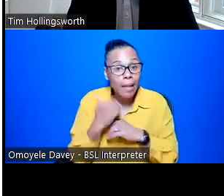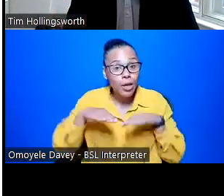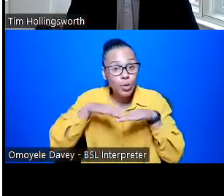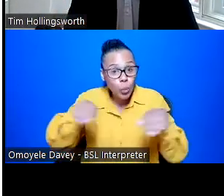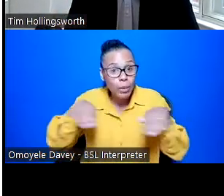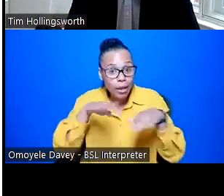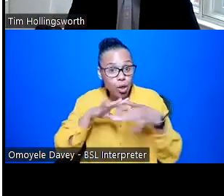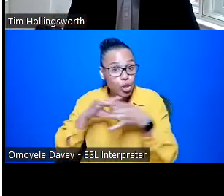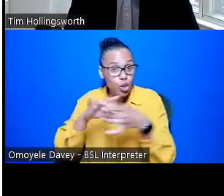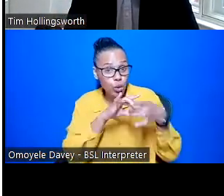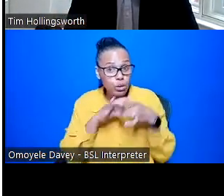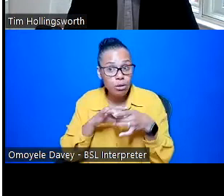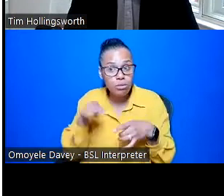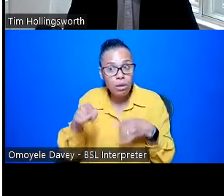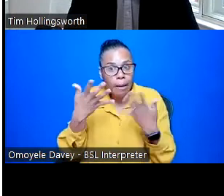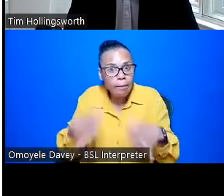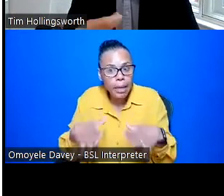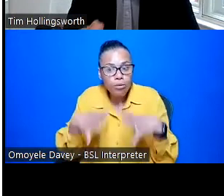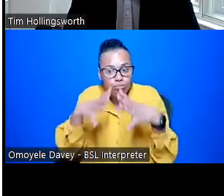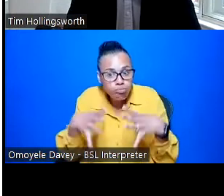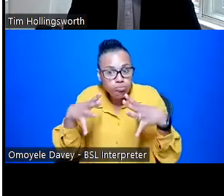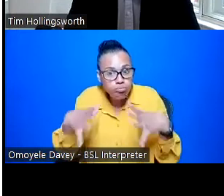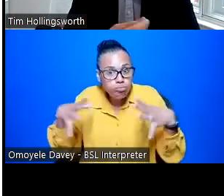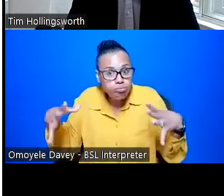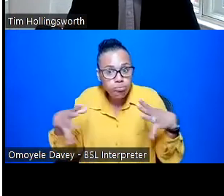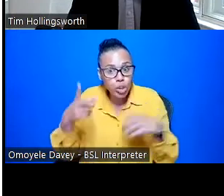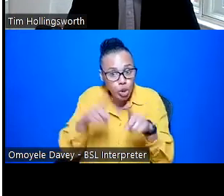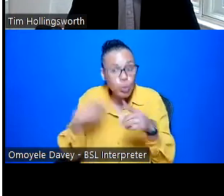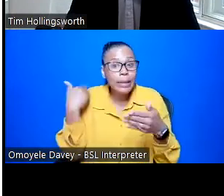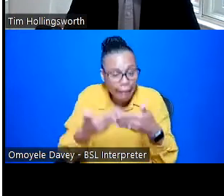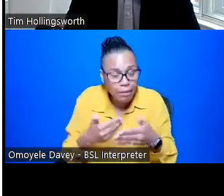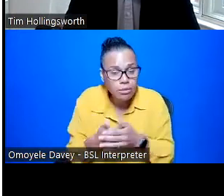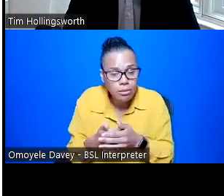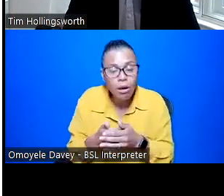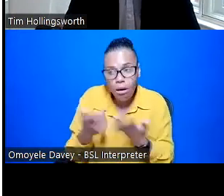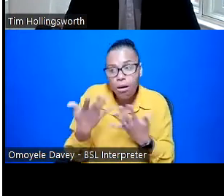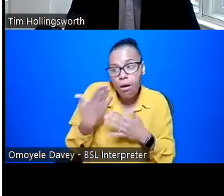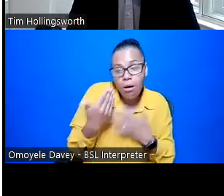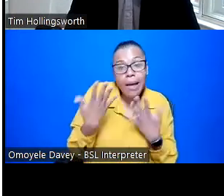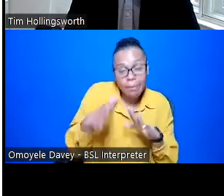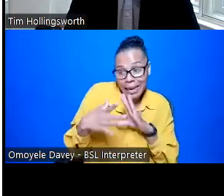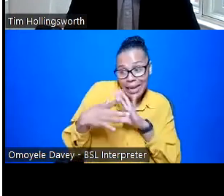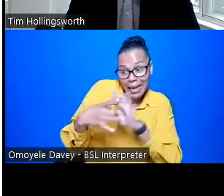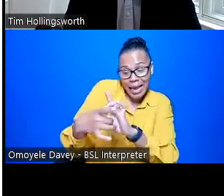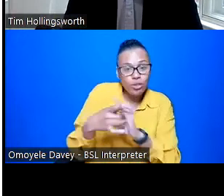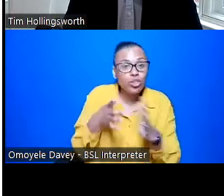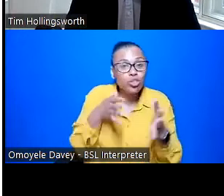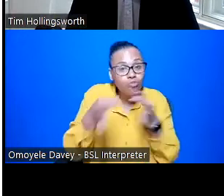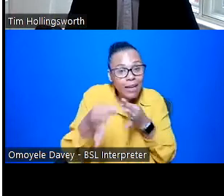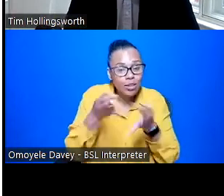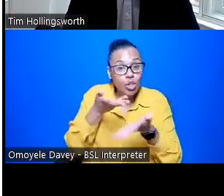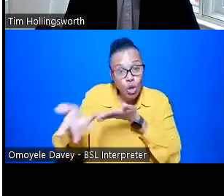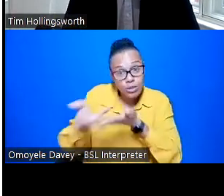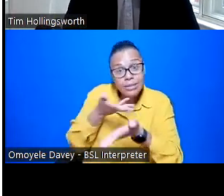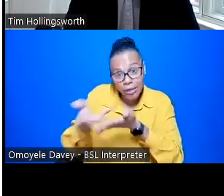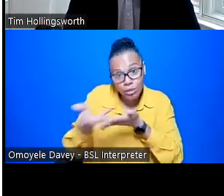really effectively in the last couple of years, somebody who we engaged initially during the strategy consultation, actually, and we're now solicited